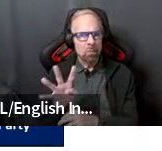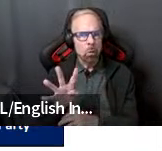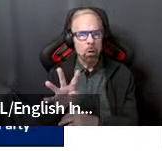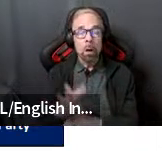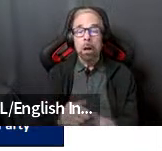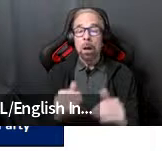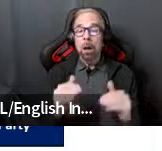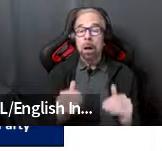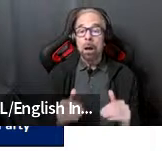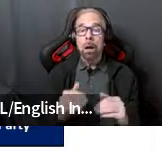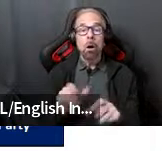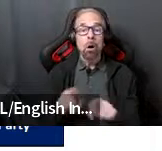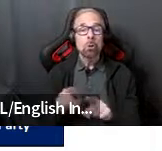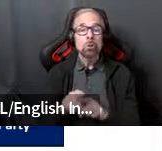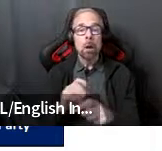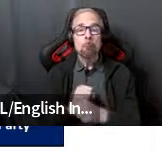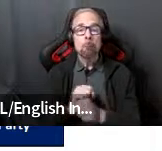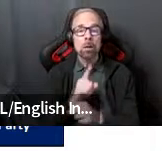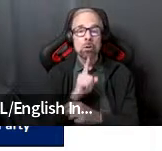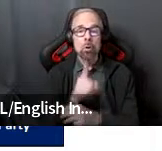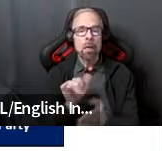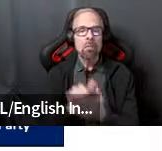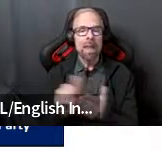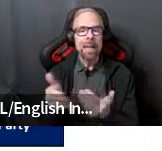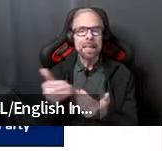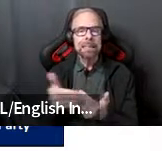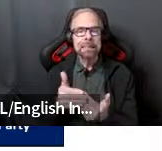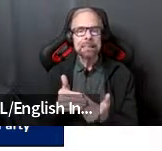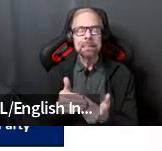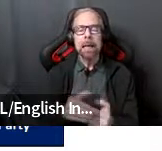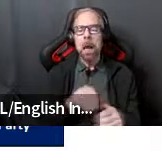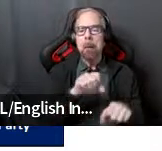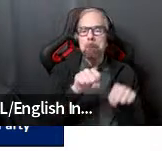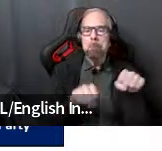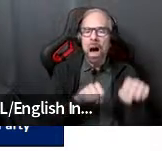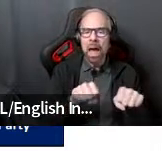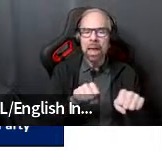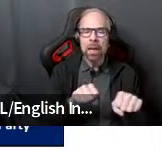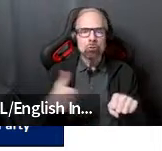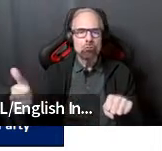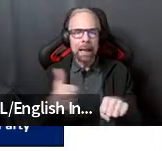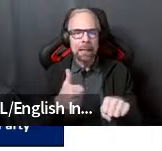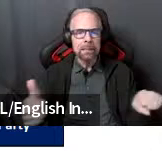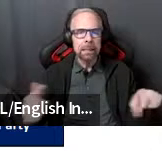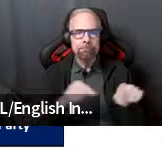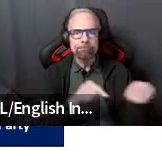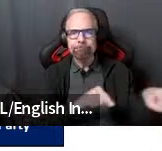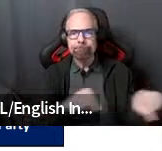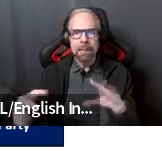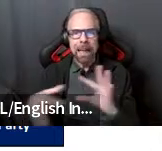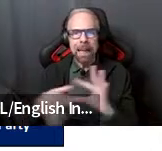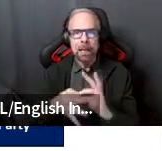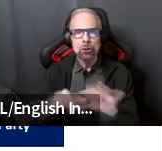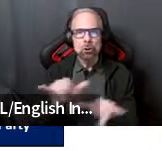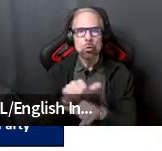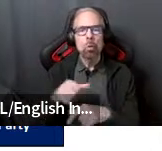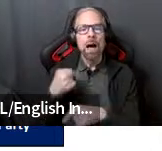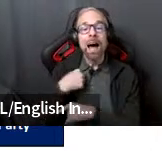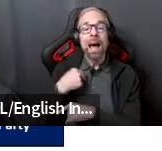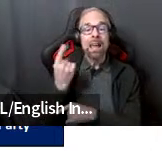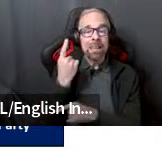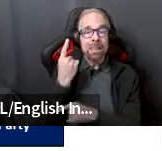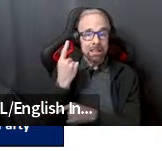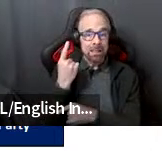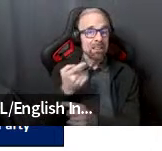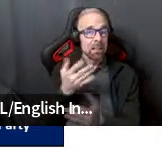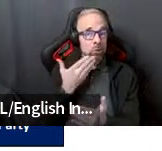to ensure that there's easy bike transit connections too, because that was another very good point. I would even, better